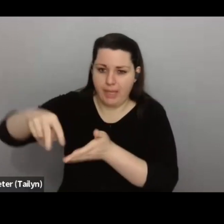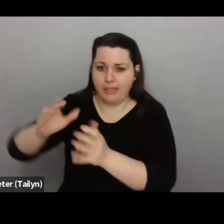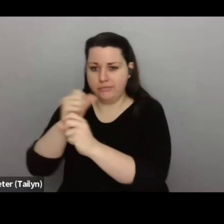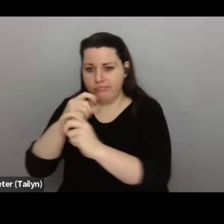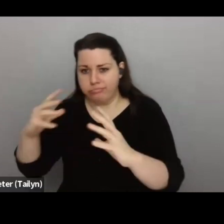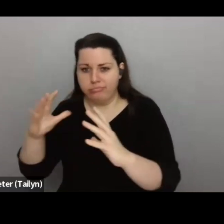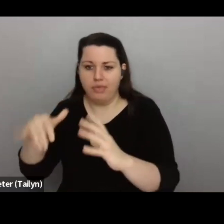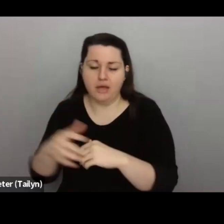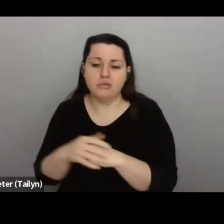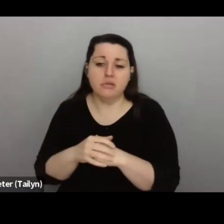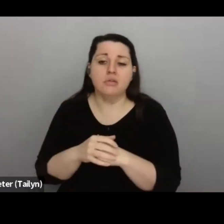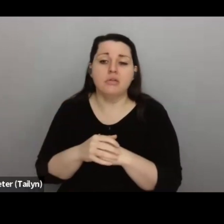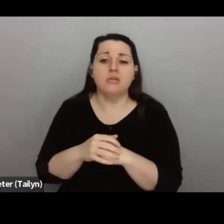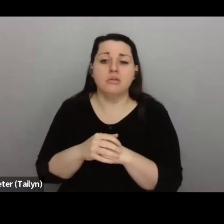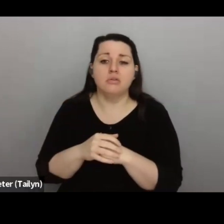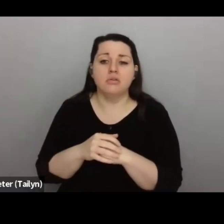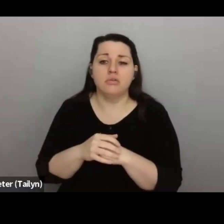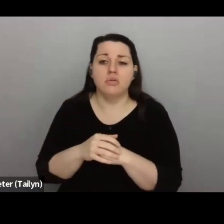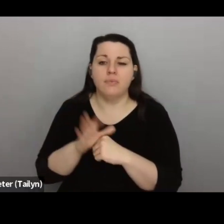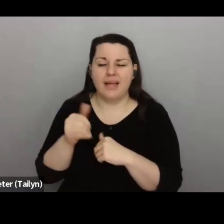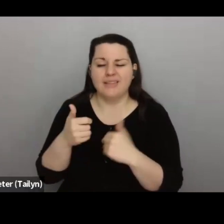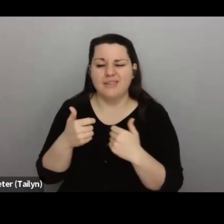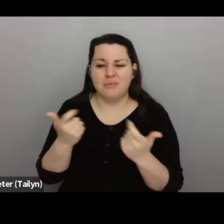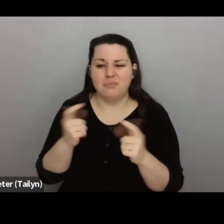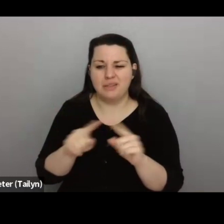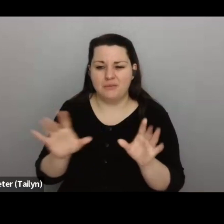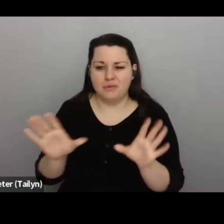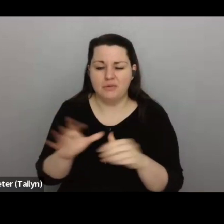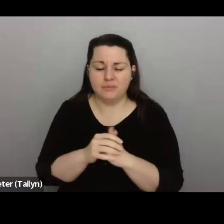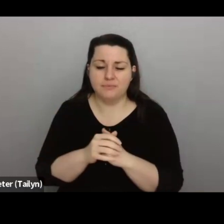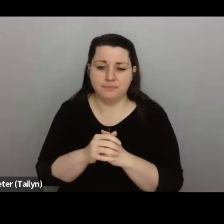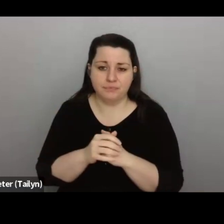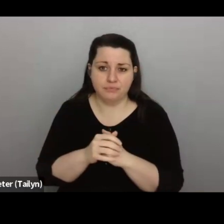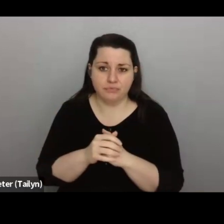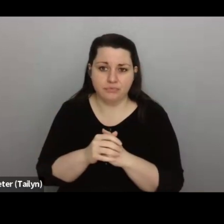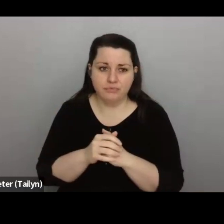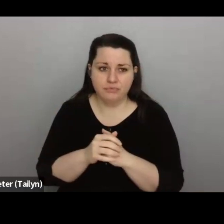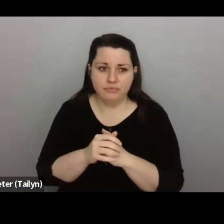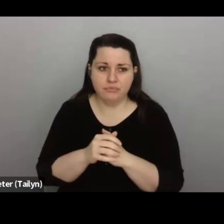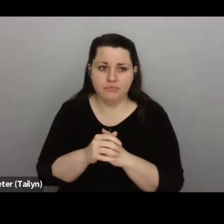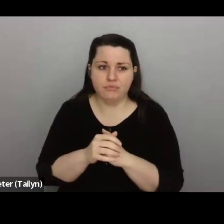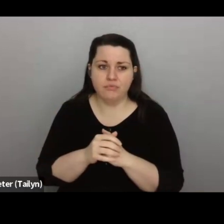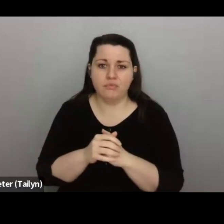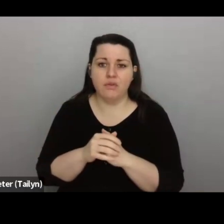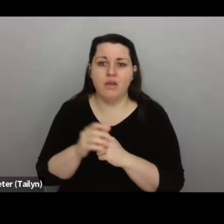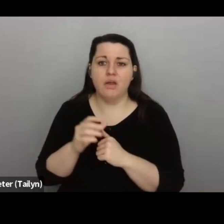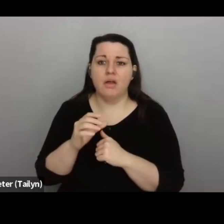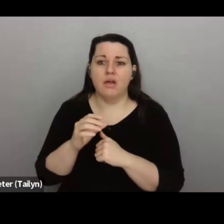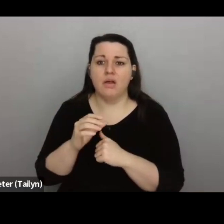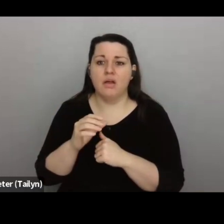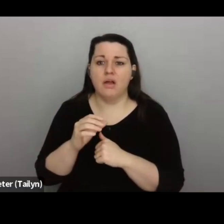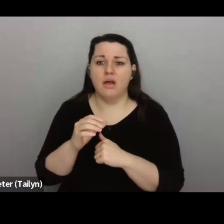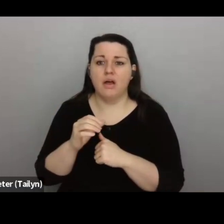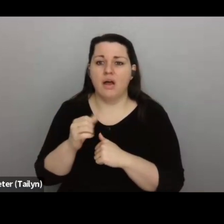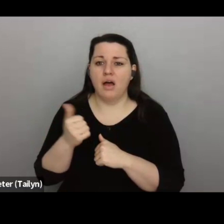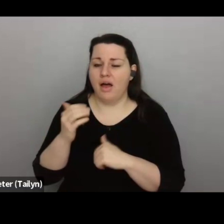So that would be the primary difference between the two. Other than that, everything else is